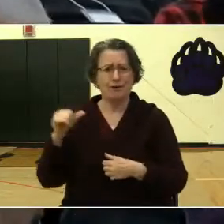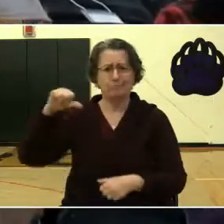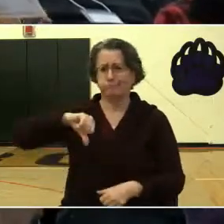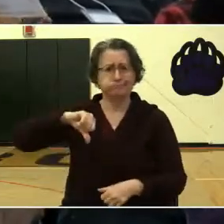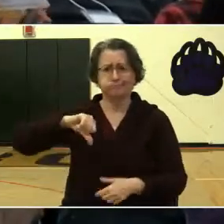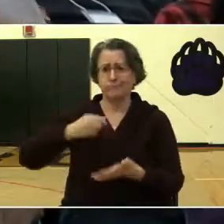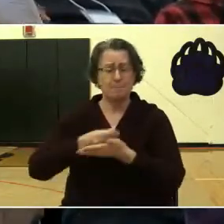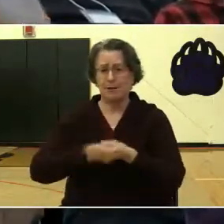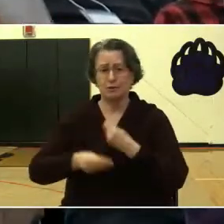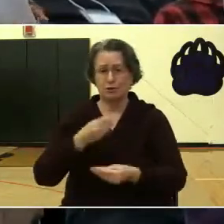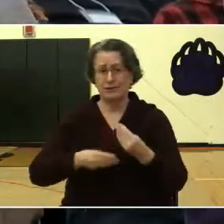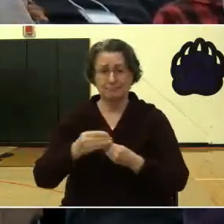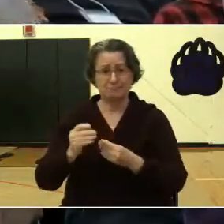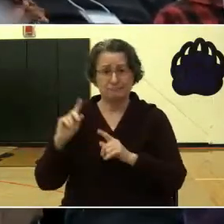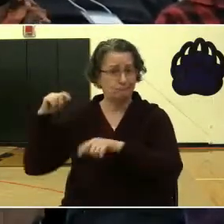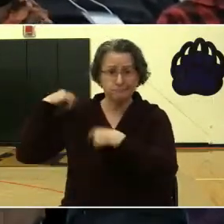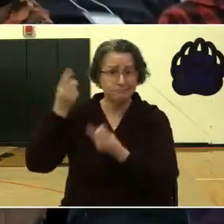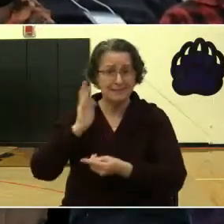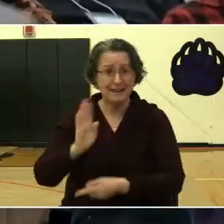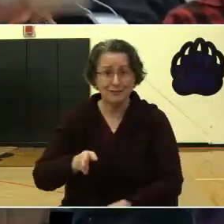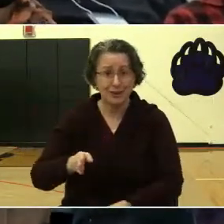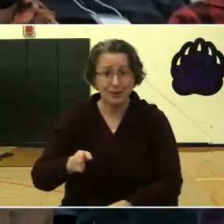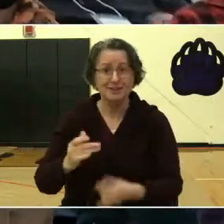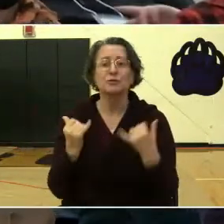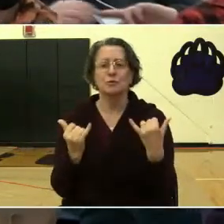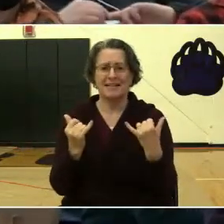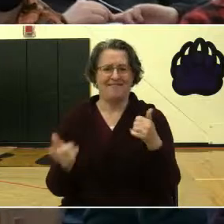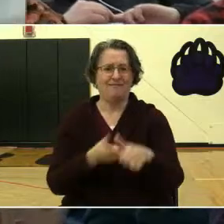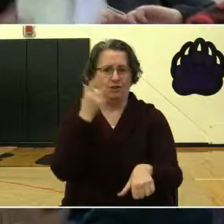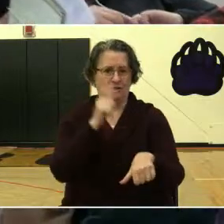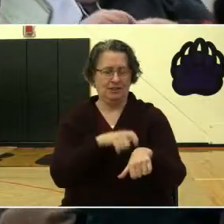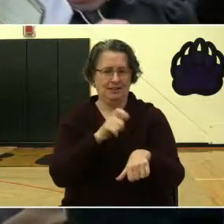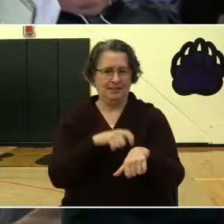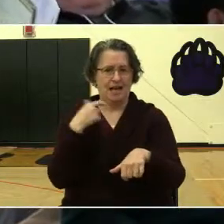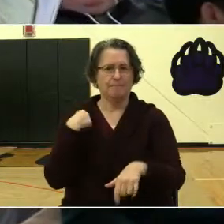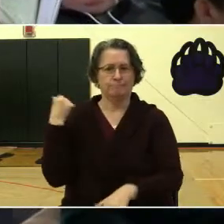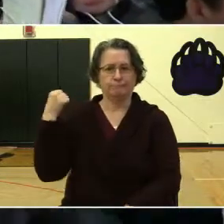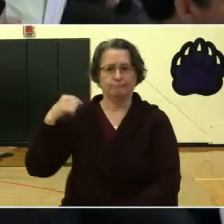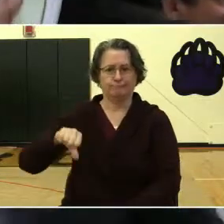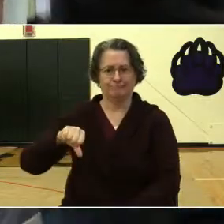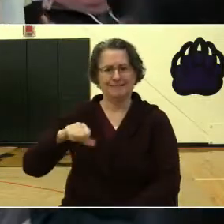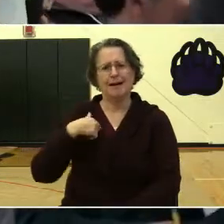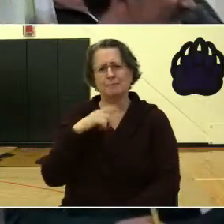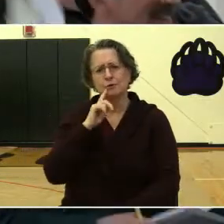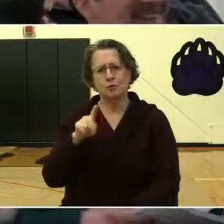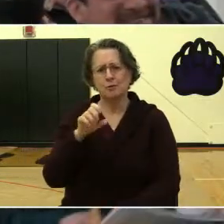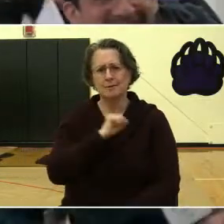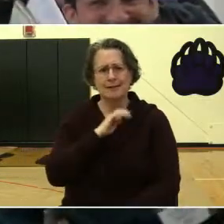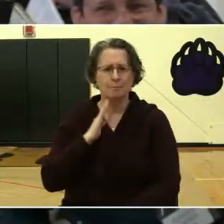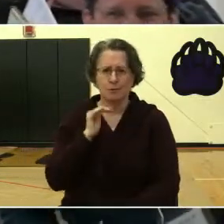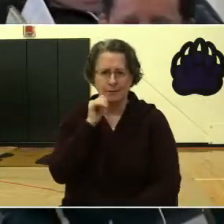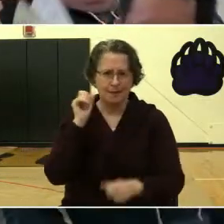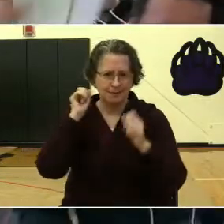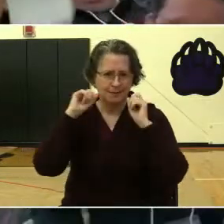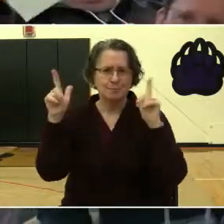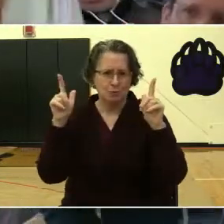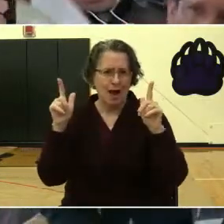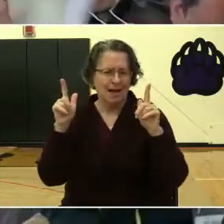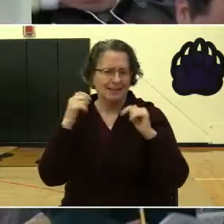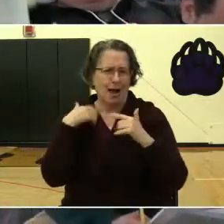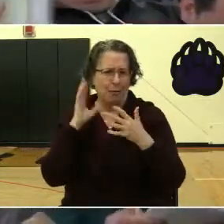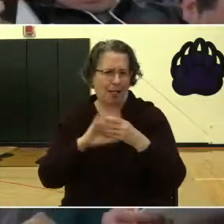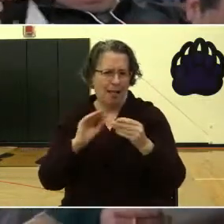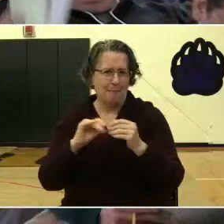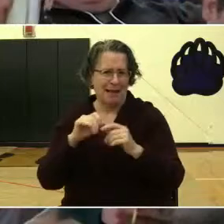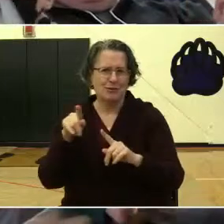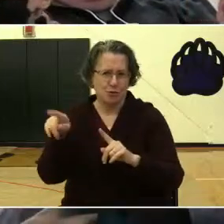but I'm going to vote against this budget today and it's going to come as no surprise to the select board what I'm about to say because I have